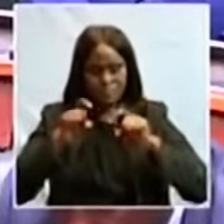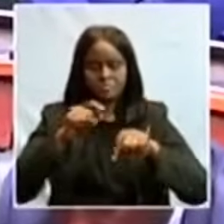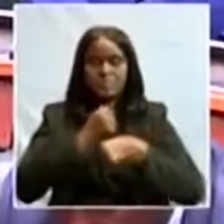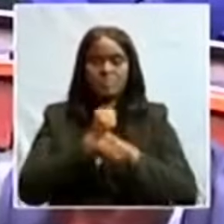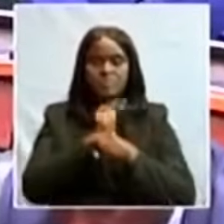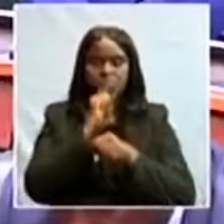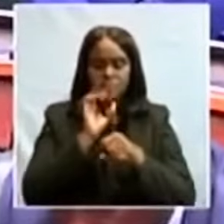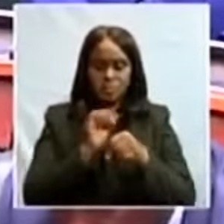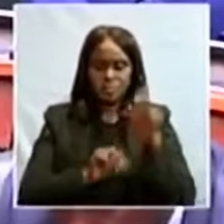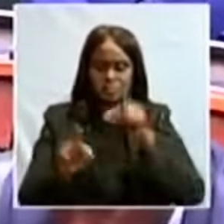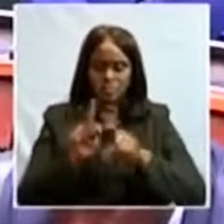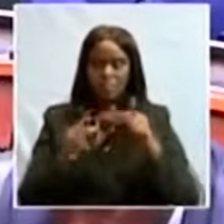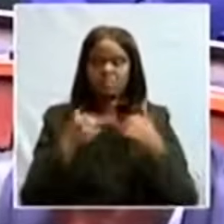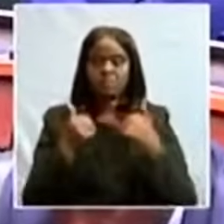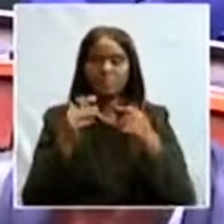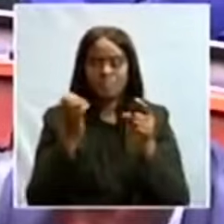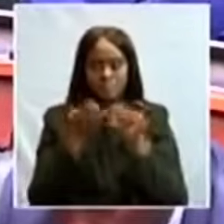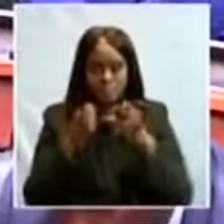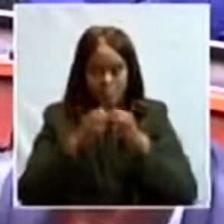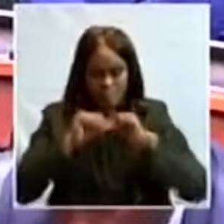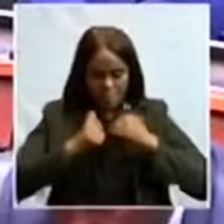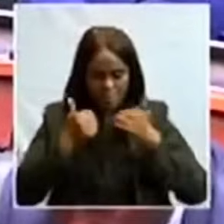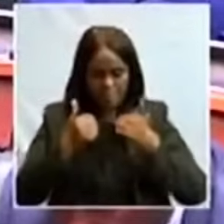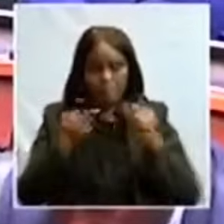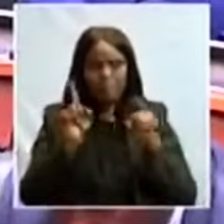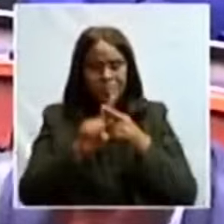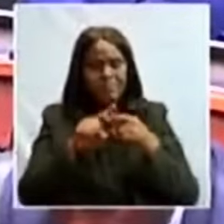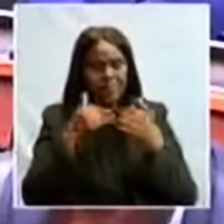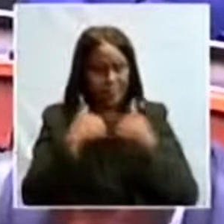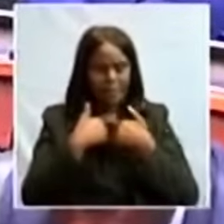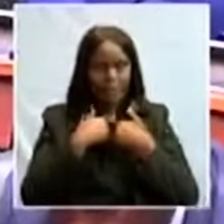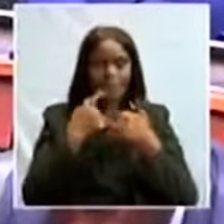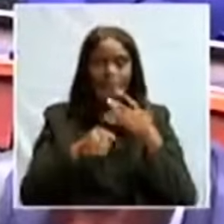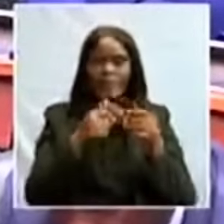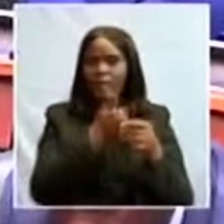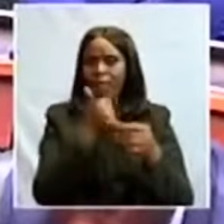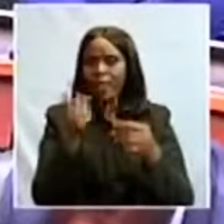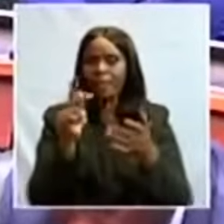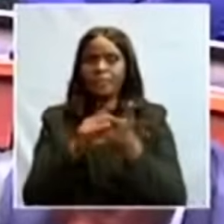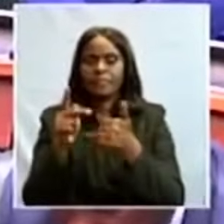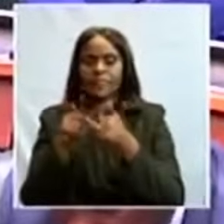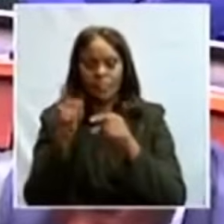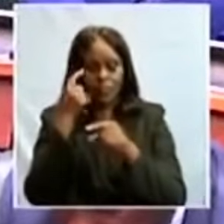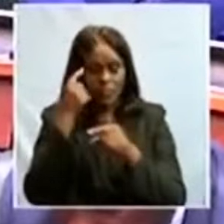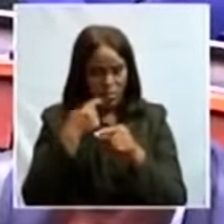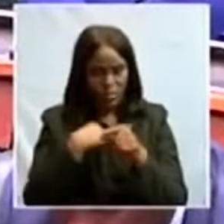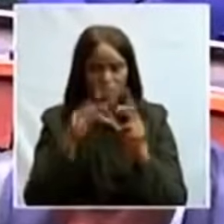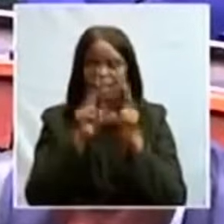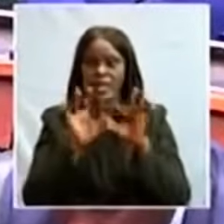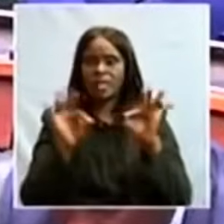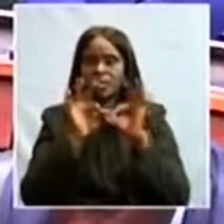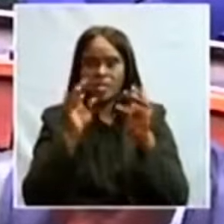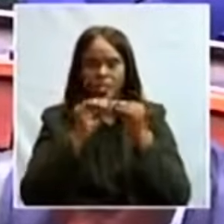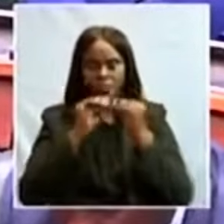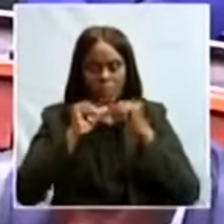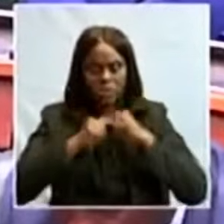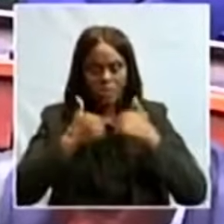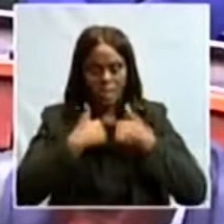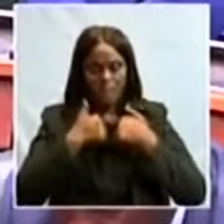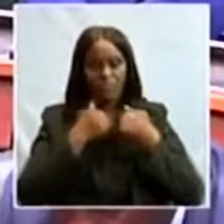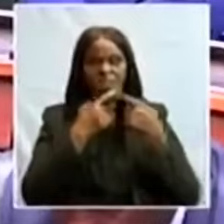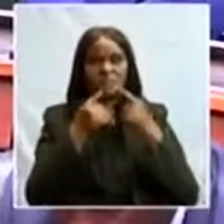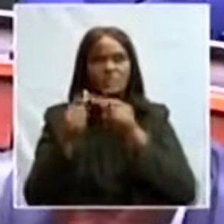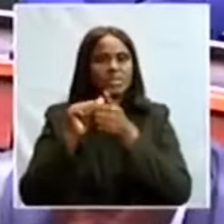that our people are healthy, even as we now execute other programs. So for me, it is important that we have these